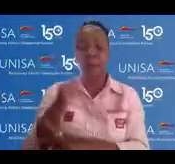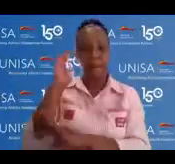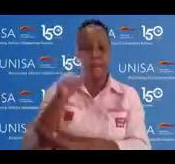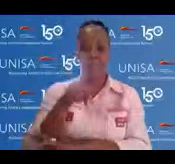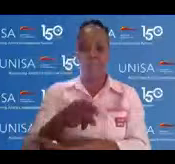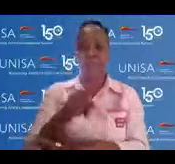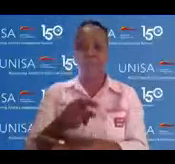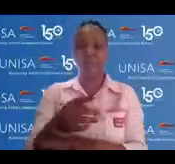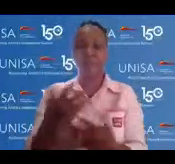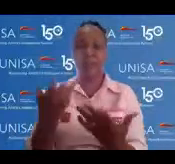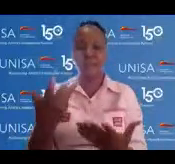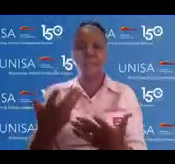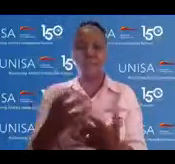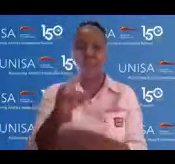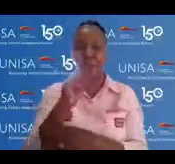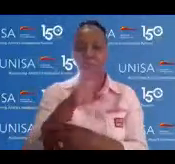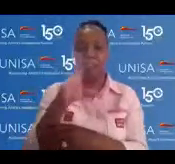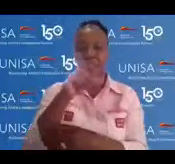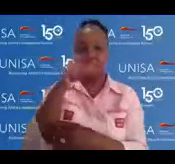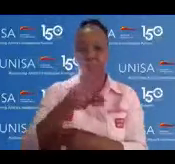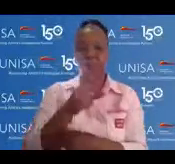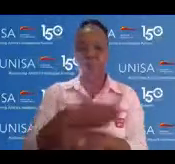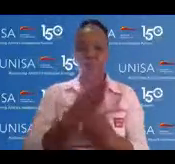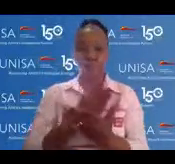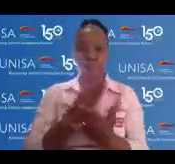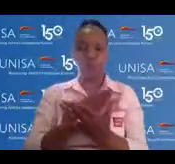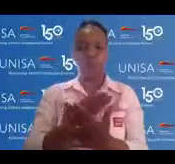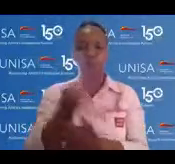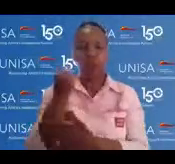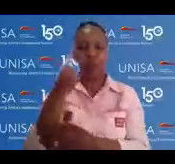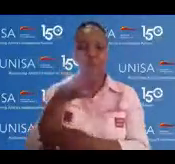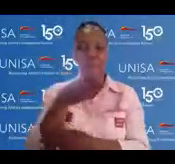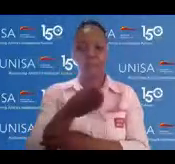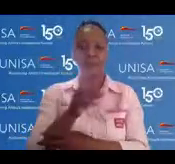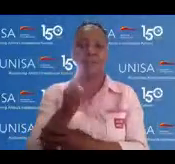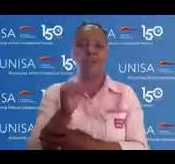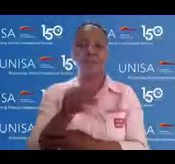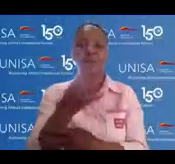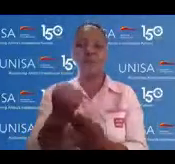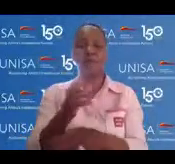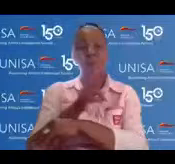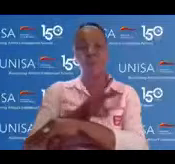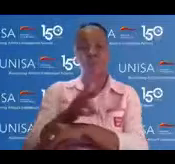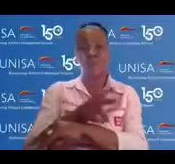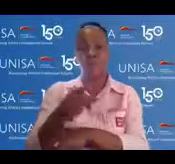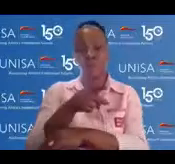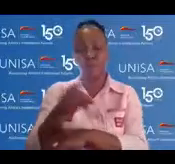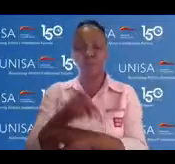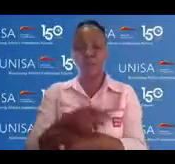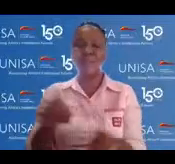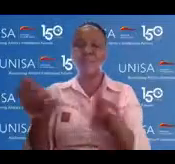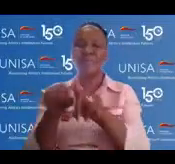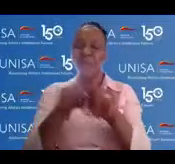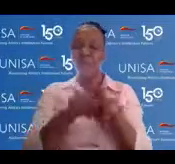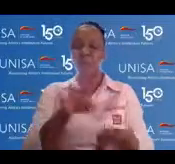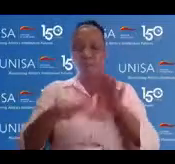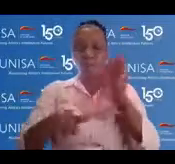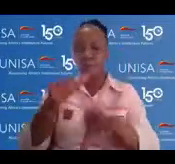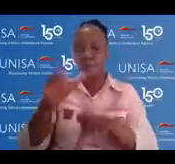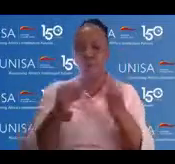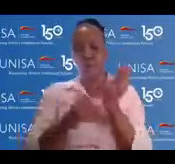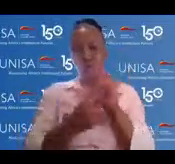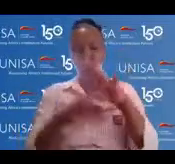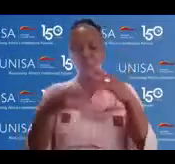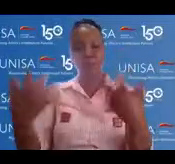MCQs, guys. Make sure you know it. We've also got a video for you. All right, so the same steps I've just showed you now, we've got a video. There's Doc